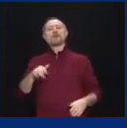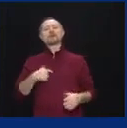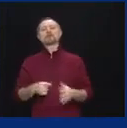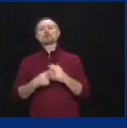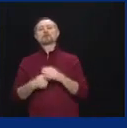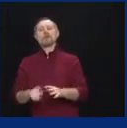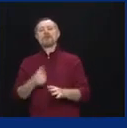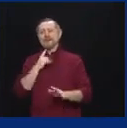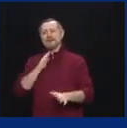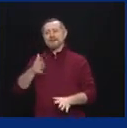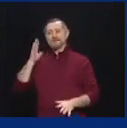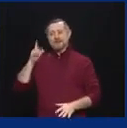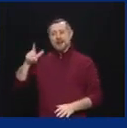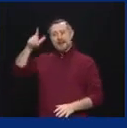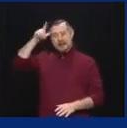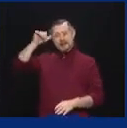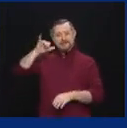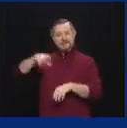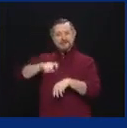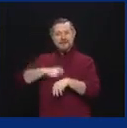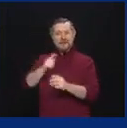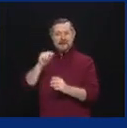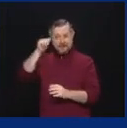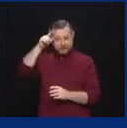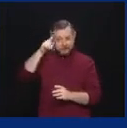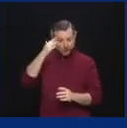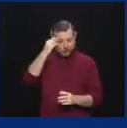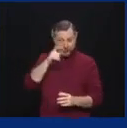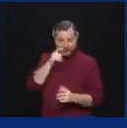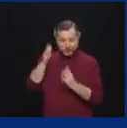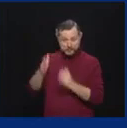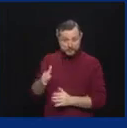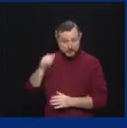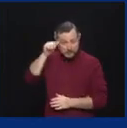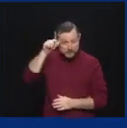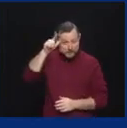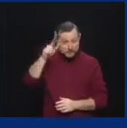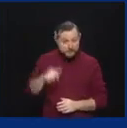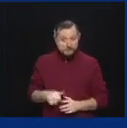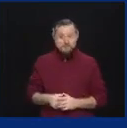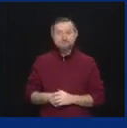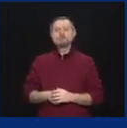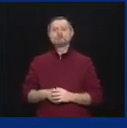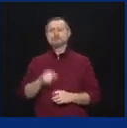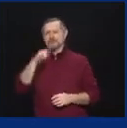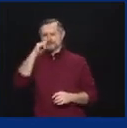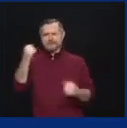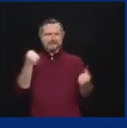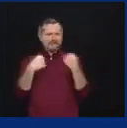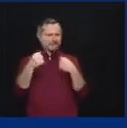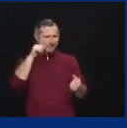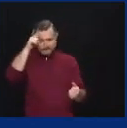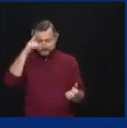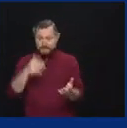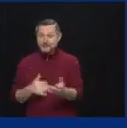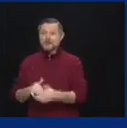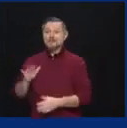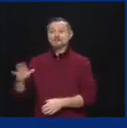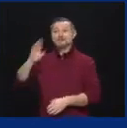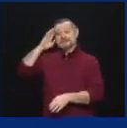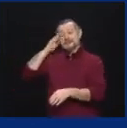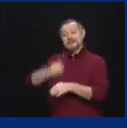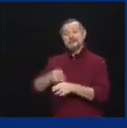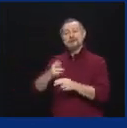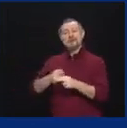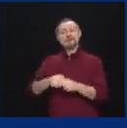Abraham Lincoln? Have you heard of Abraham Lincoln? Okay. He had a son named Tad. Tad